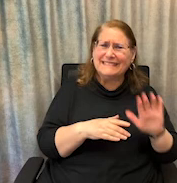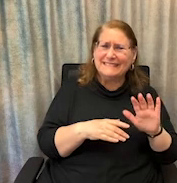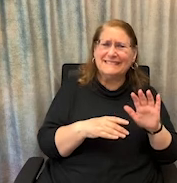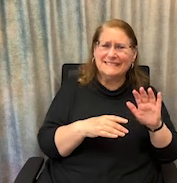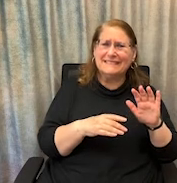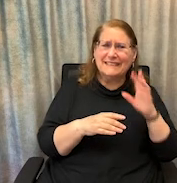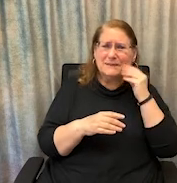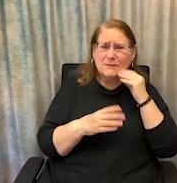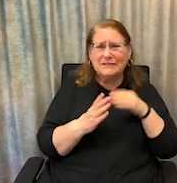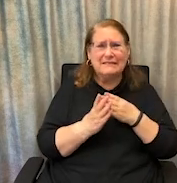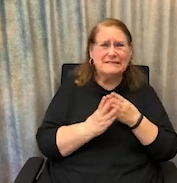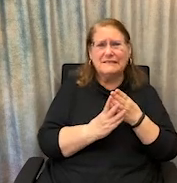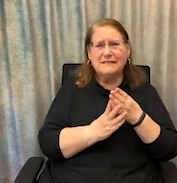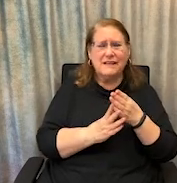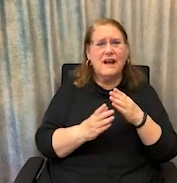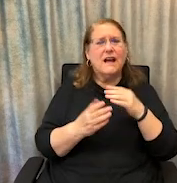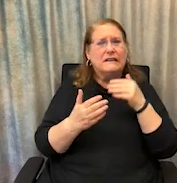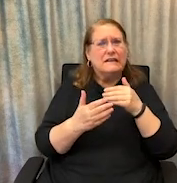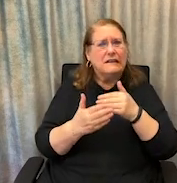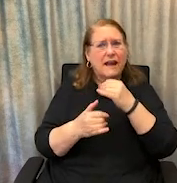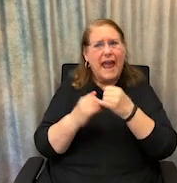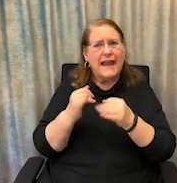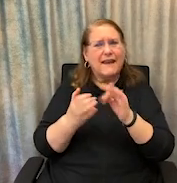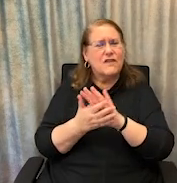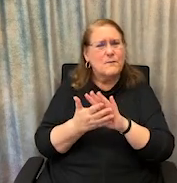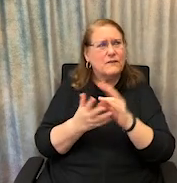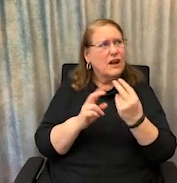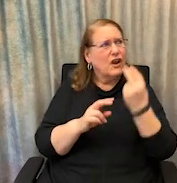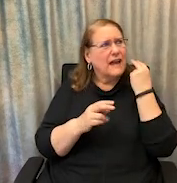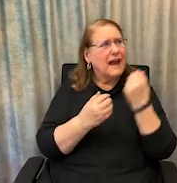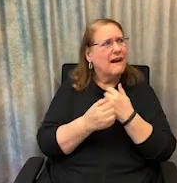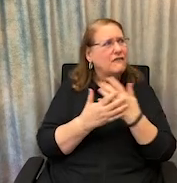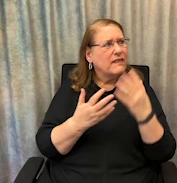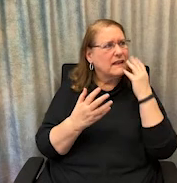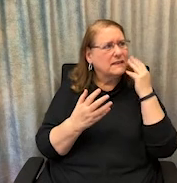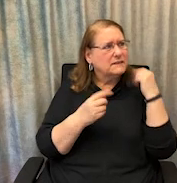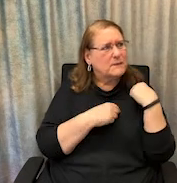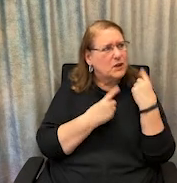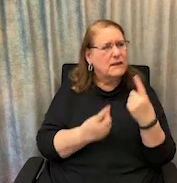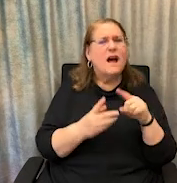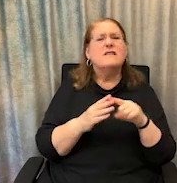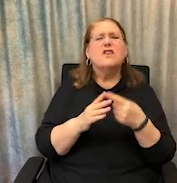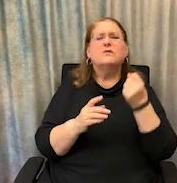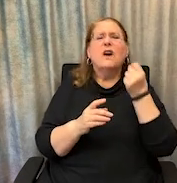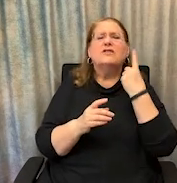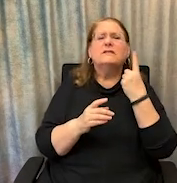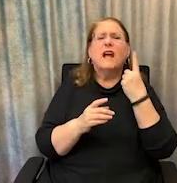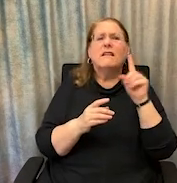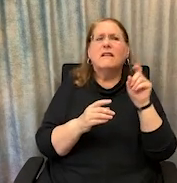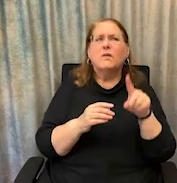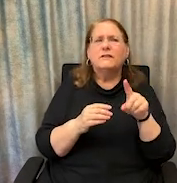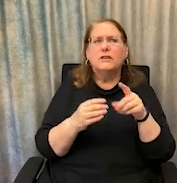through in this film. Towards the end of the film, he starts to reflect on everything he has experienced so far. He starts to understand and to